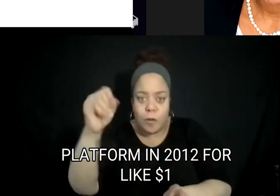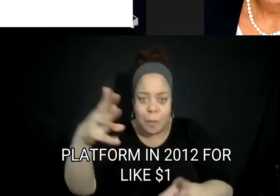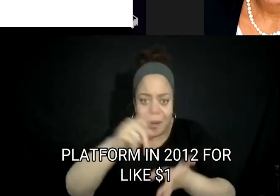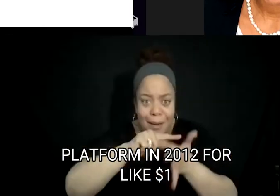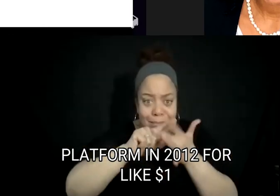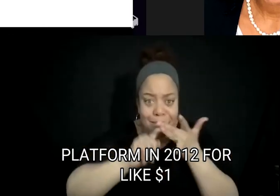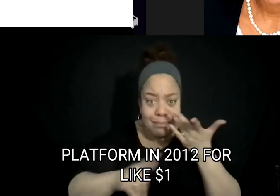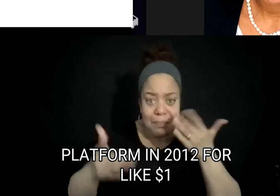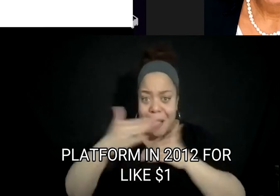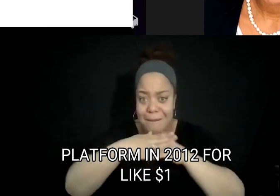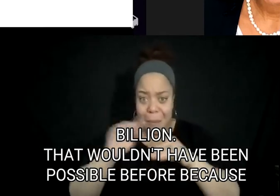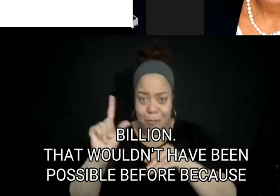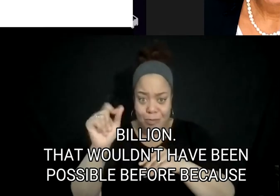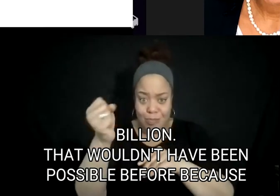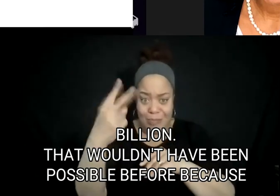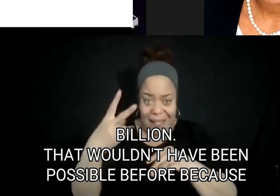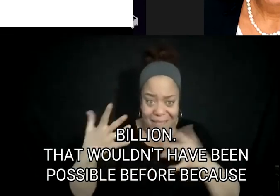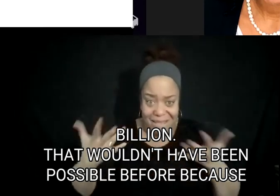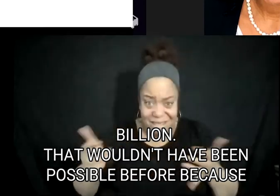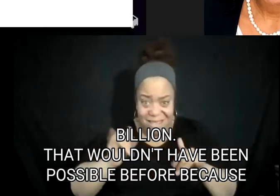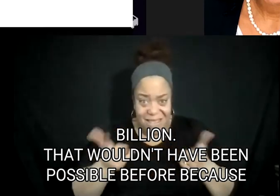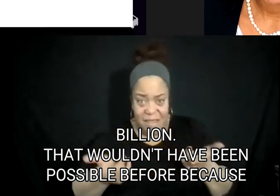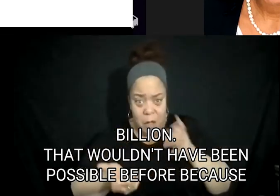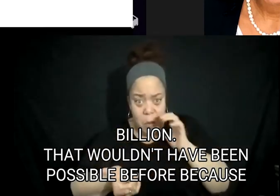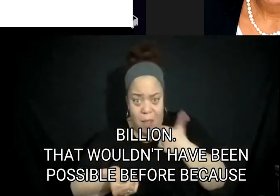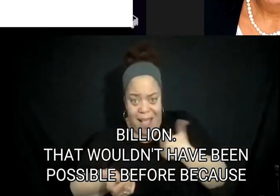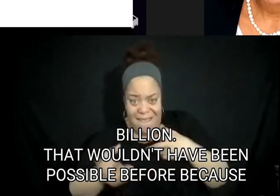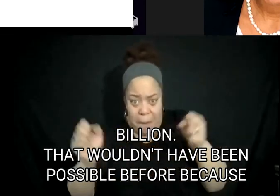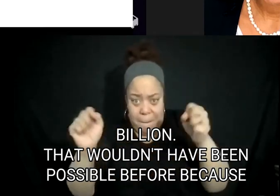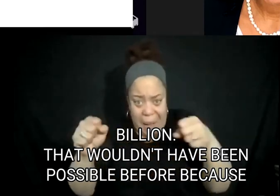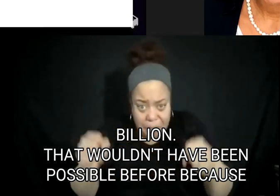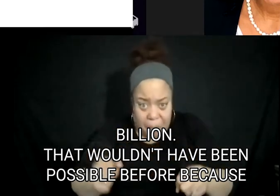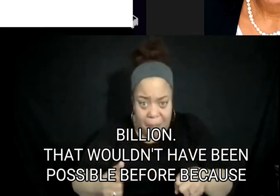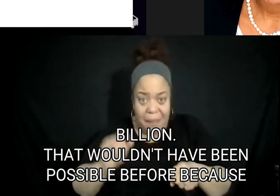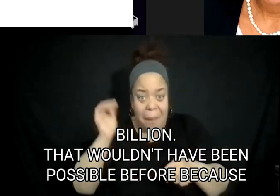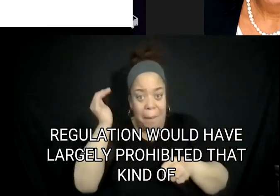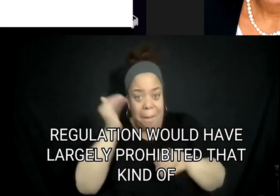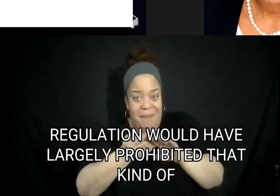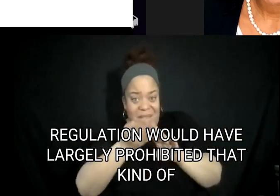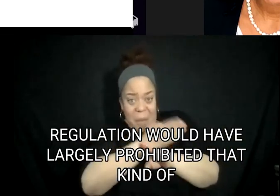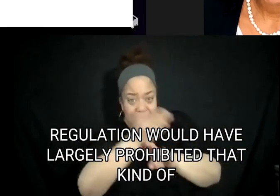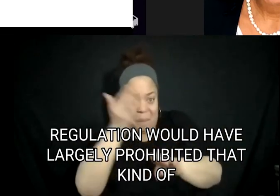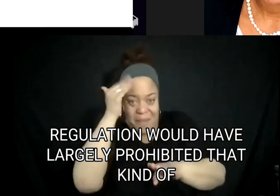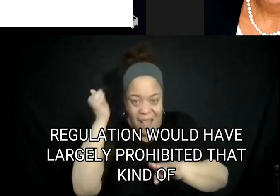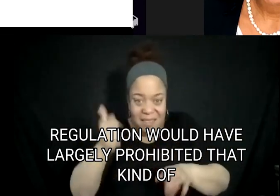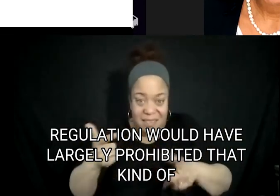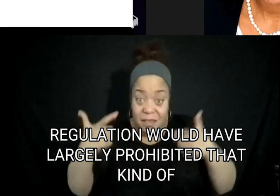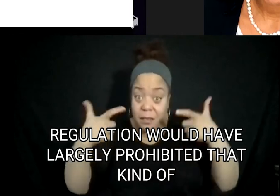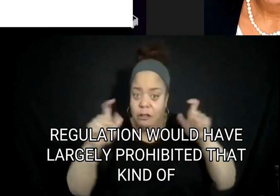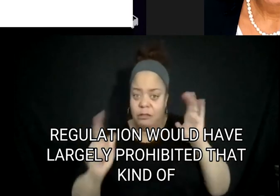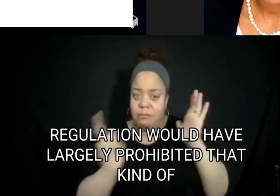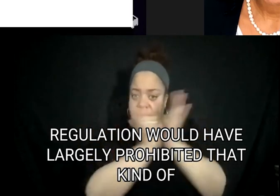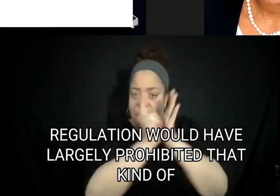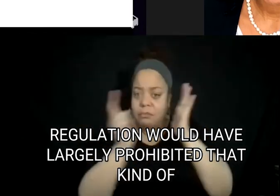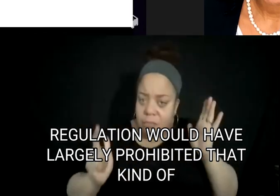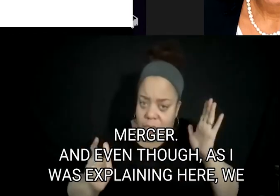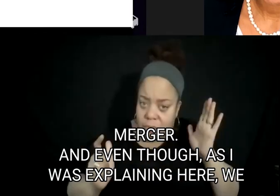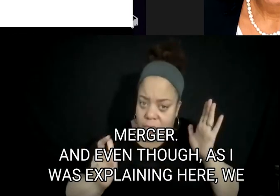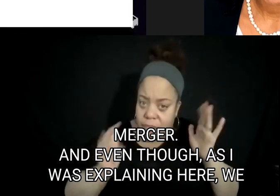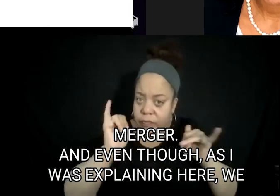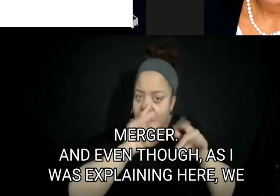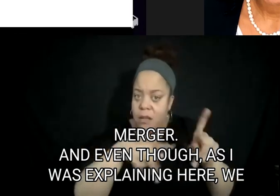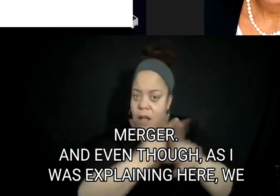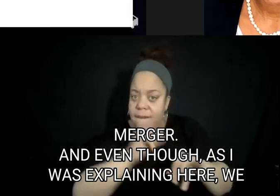largely prohibited that kind of a merger. And even though, as I was explaining here, we saw the breakup of Ma Bell, of